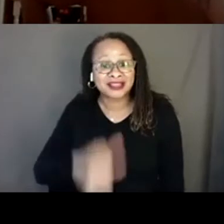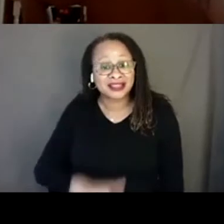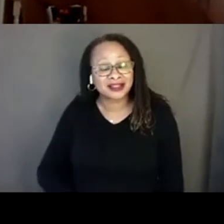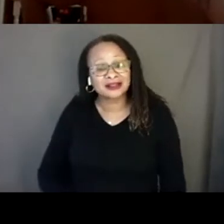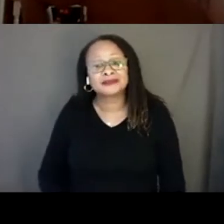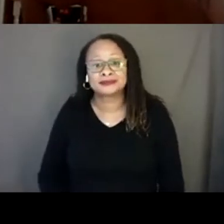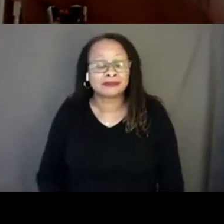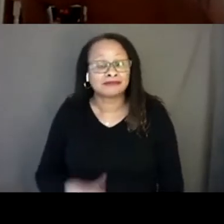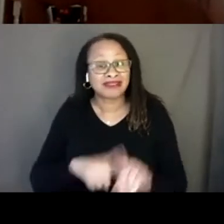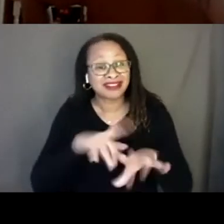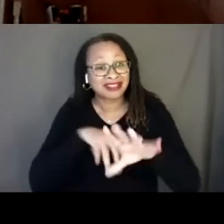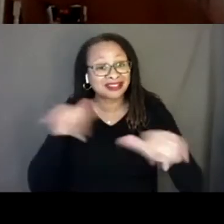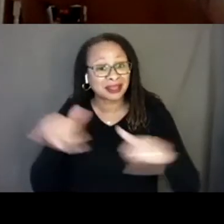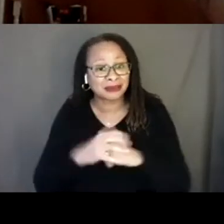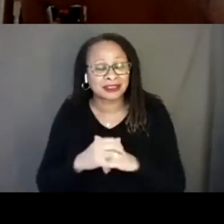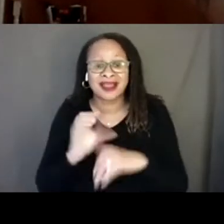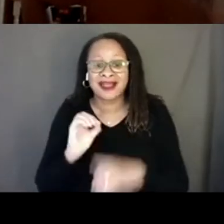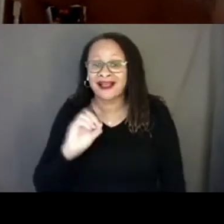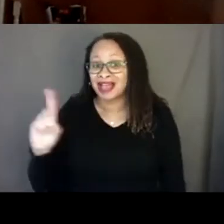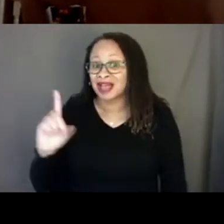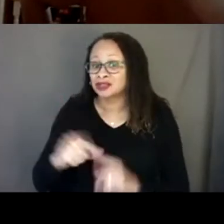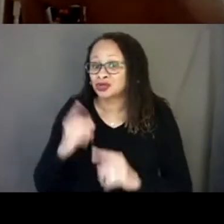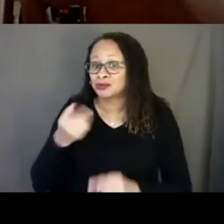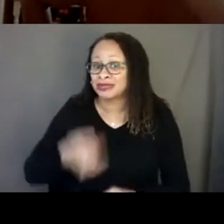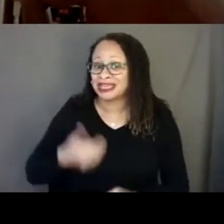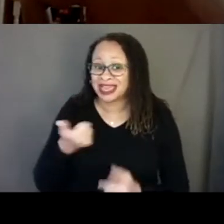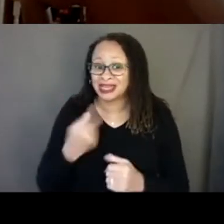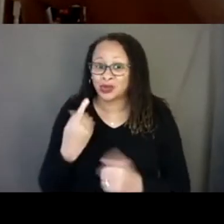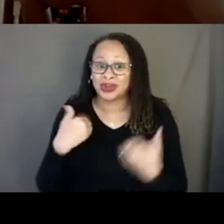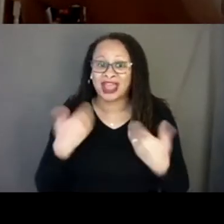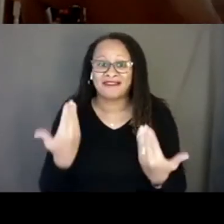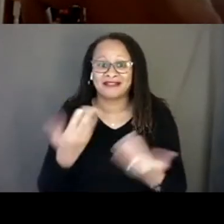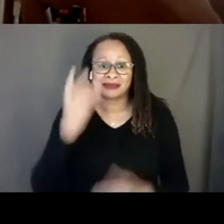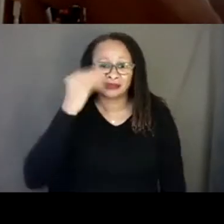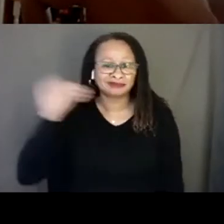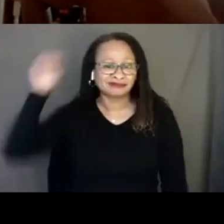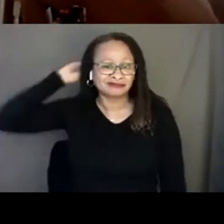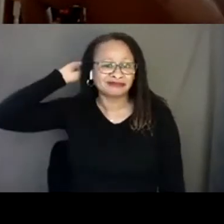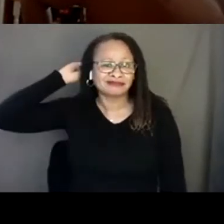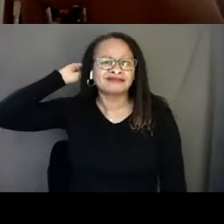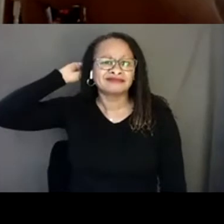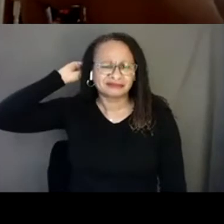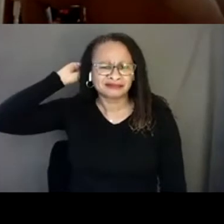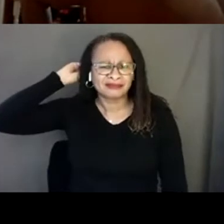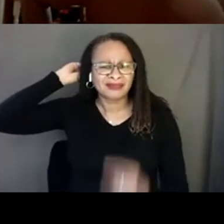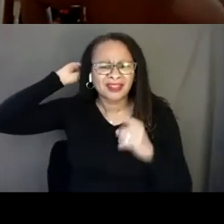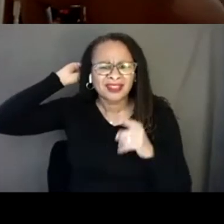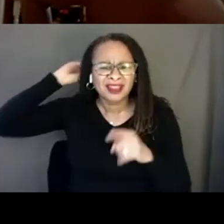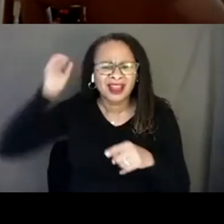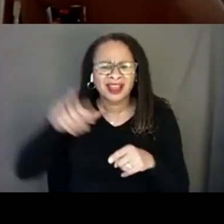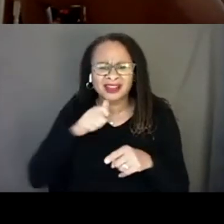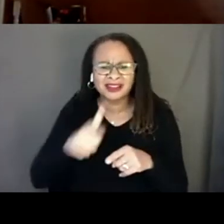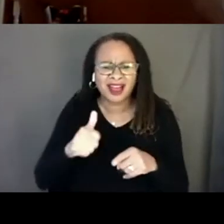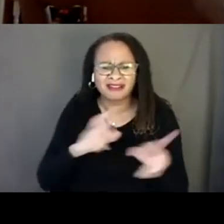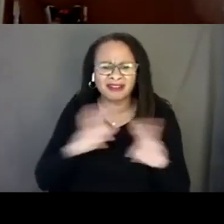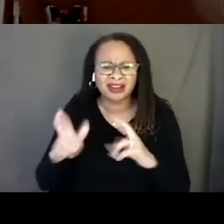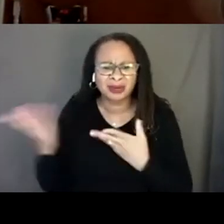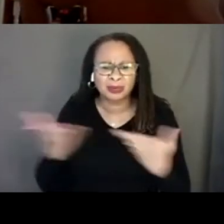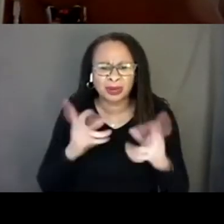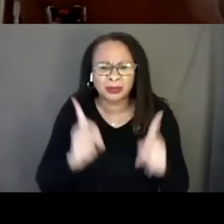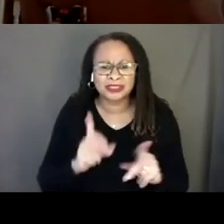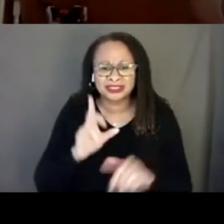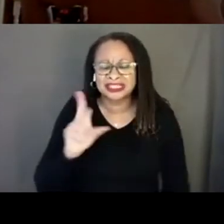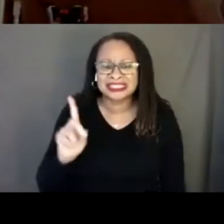yet it's odd to me that anyone would have something in the back of their minds that would make them reluctant to bring somebody in that has a different